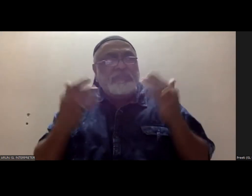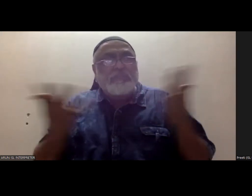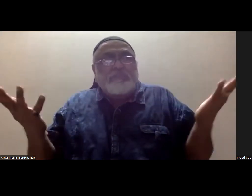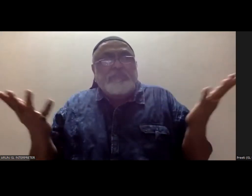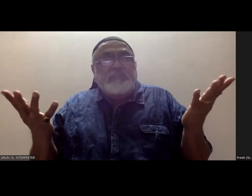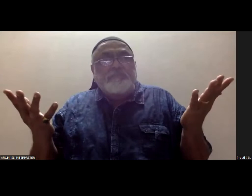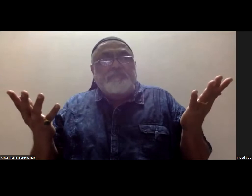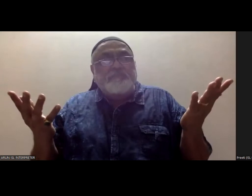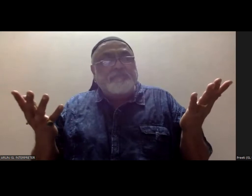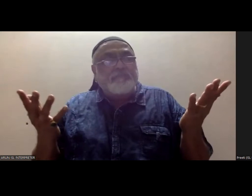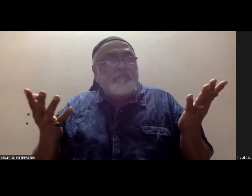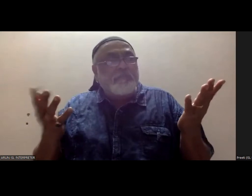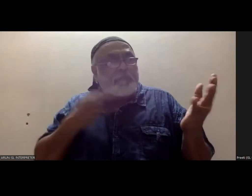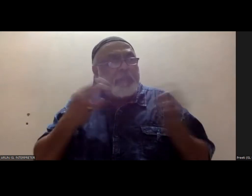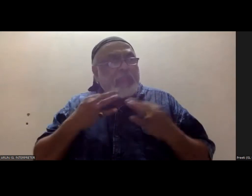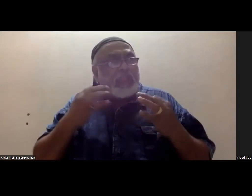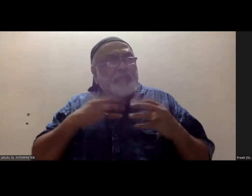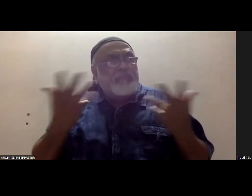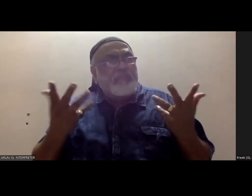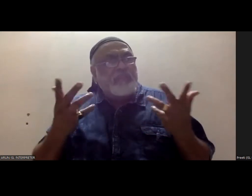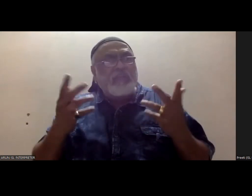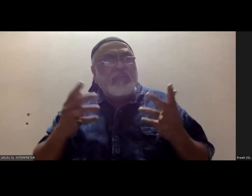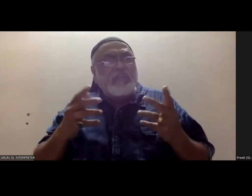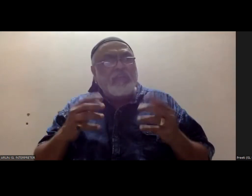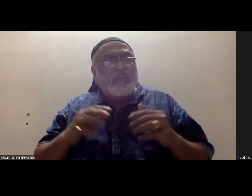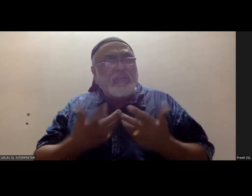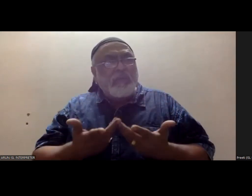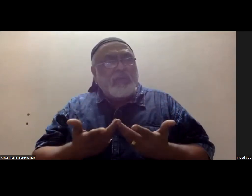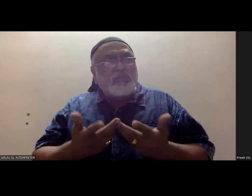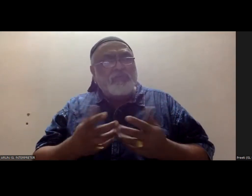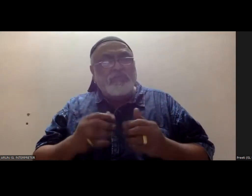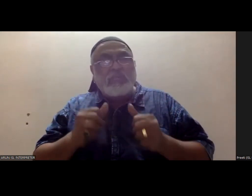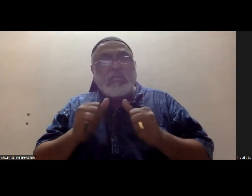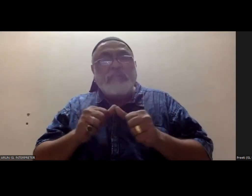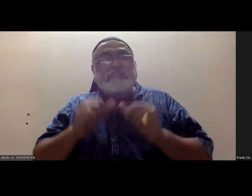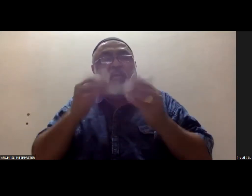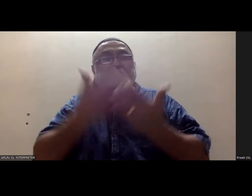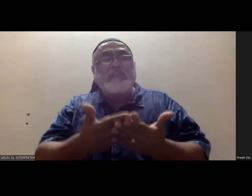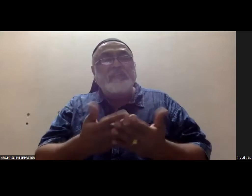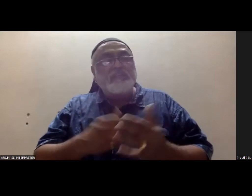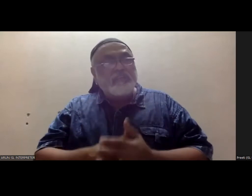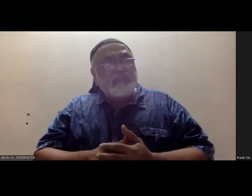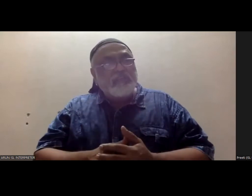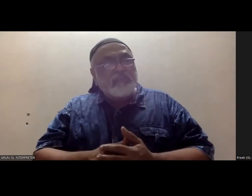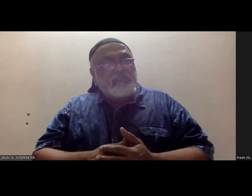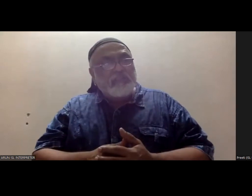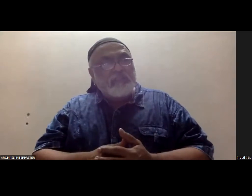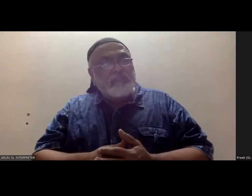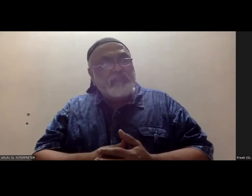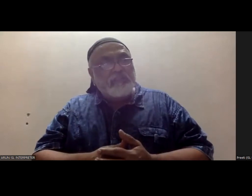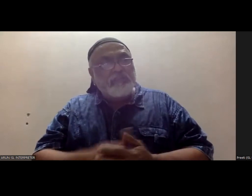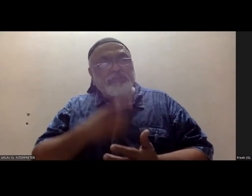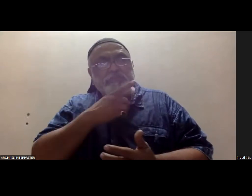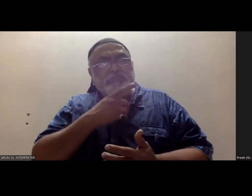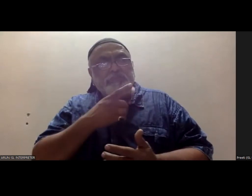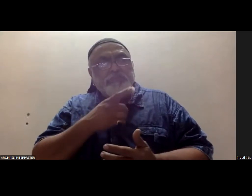anything that you want to ask regarding the assignments? Excuse me, sir. Yes, please. Who is this?